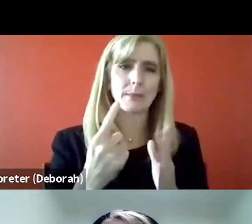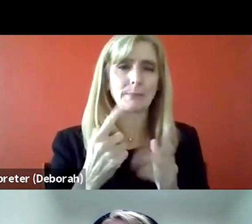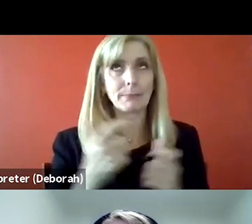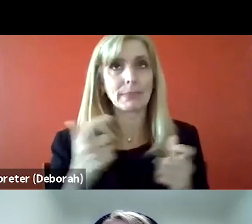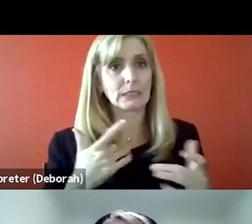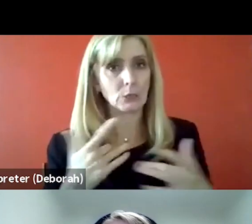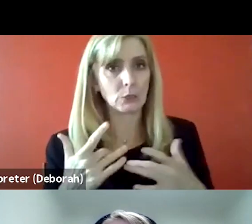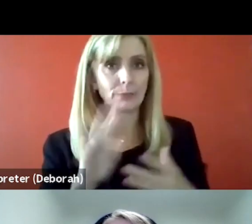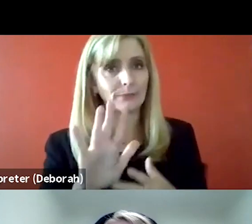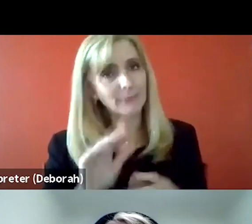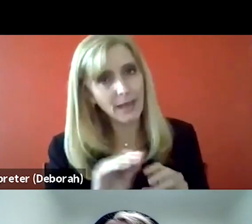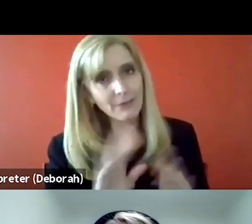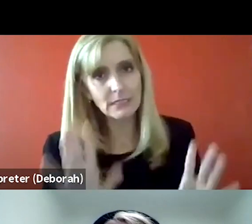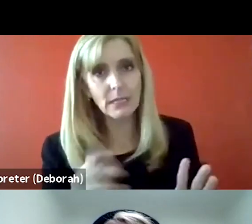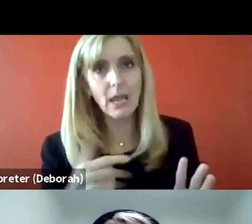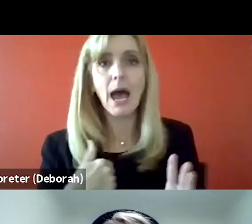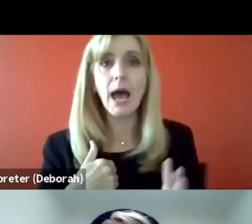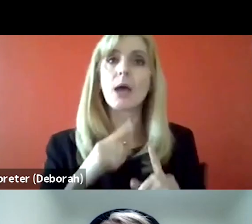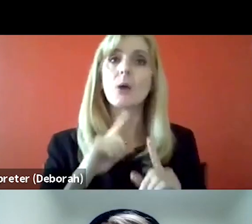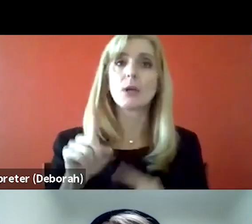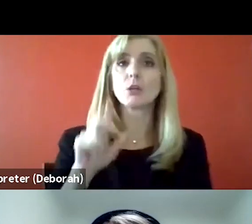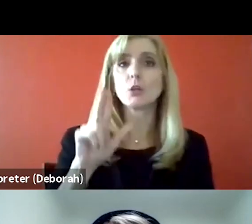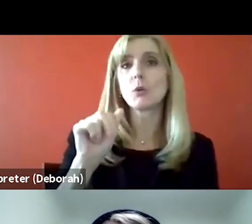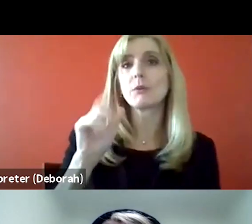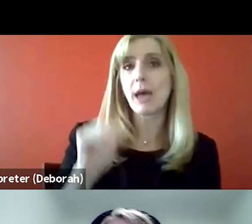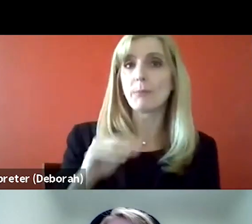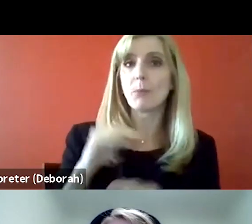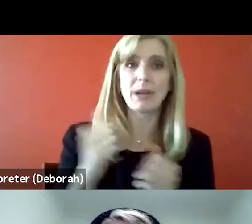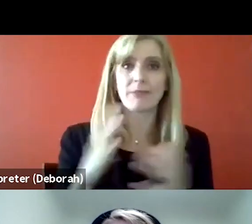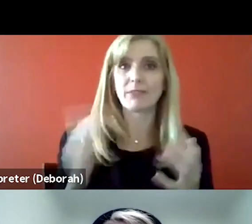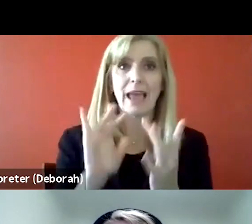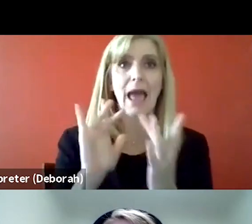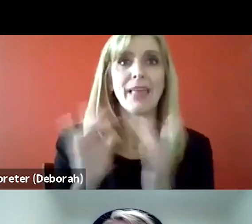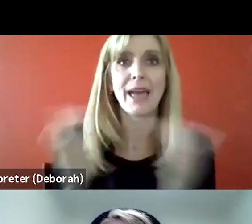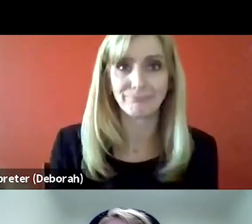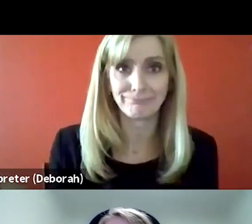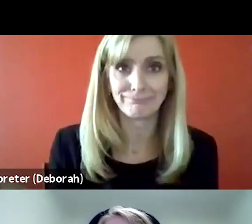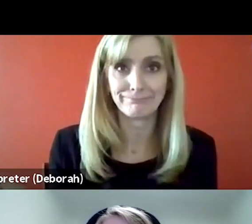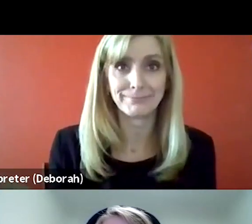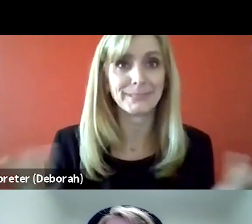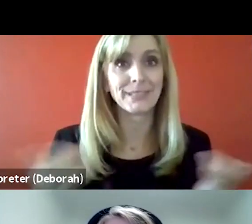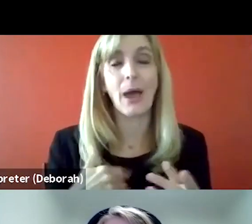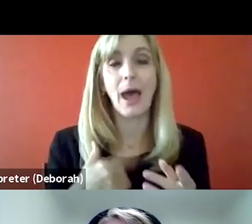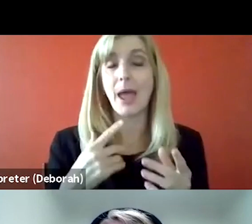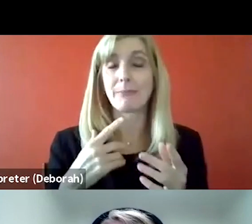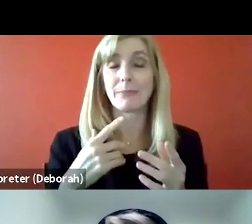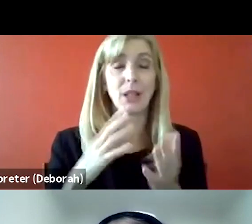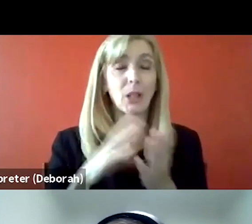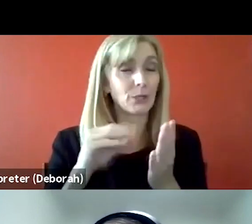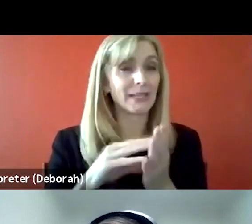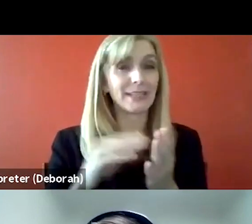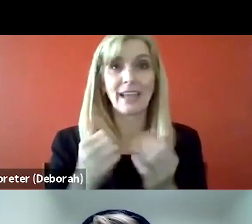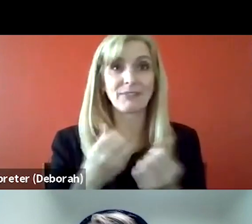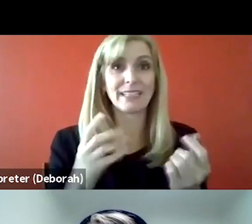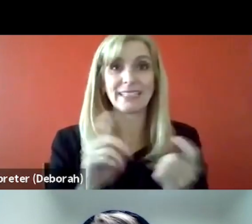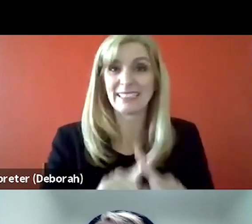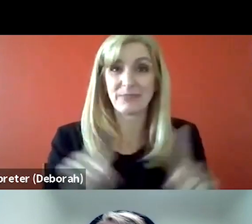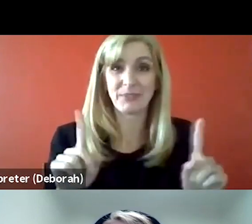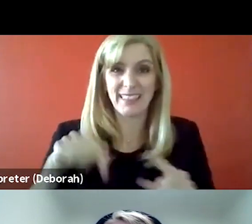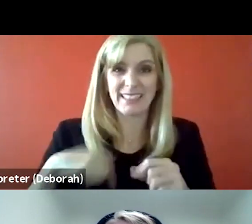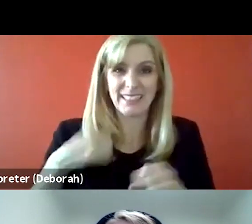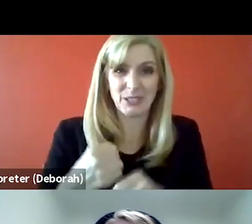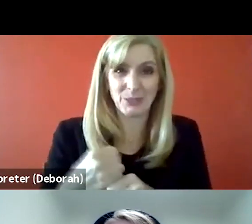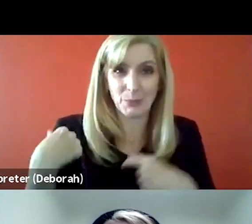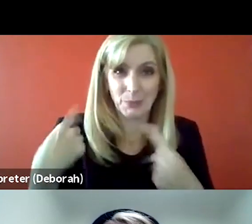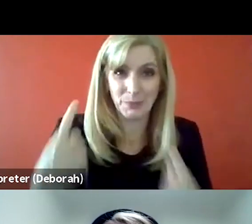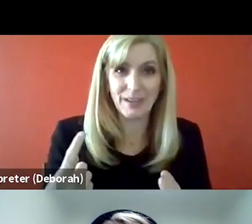Obviously, I went to the University of Michigan when everything was online. So I'm quickly learning that things are definitely a little different this year. But one of